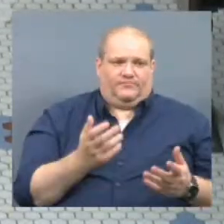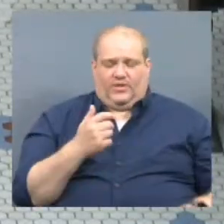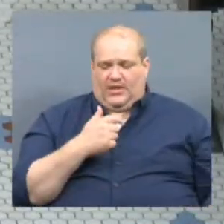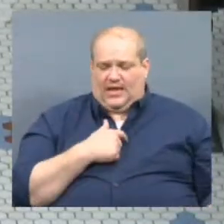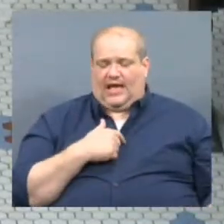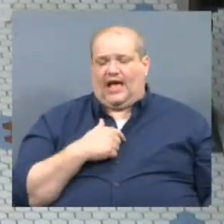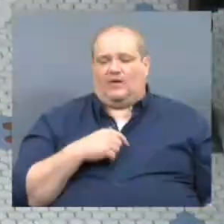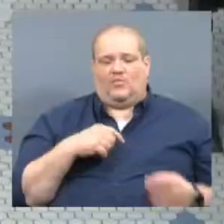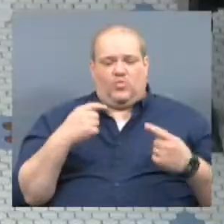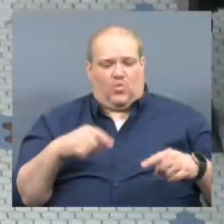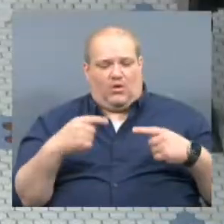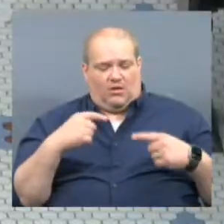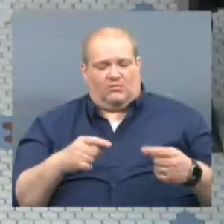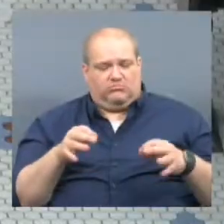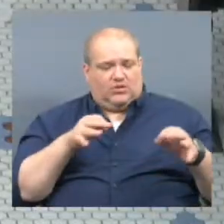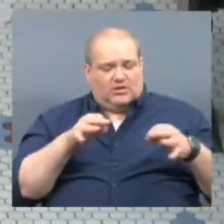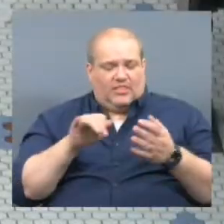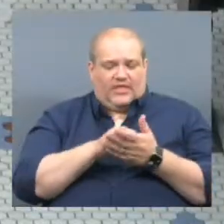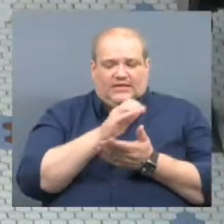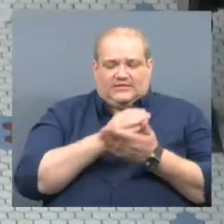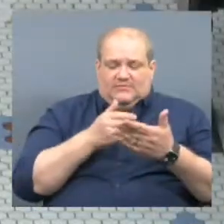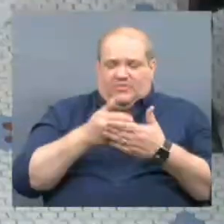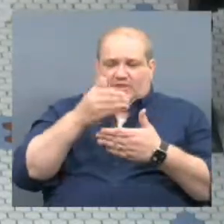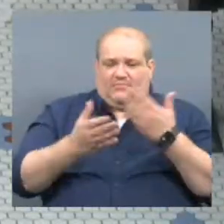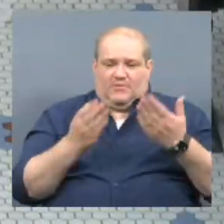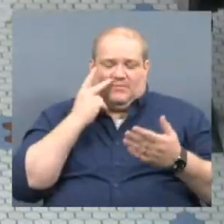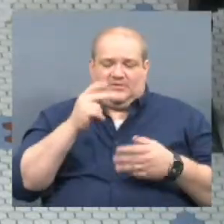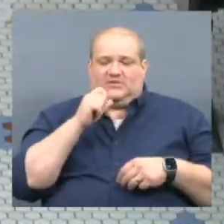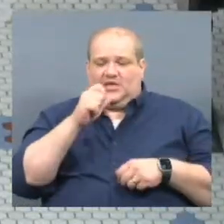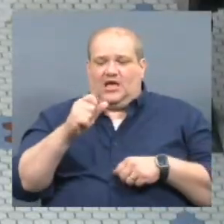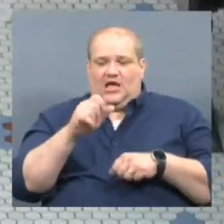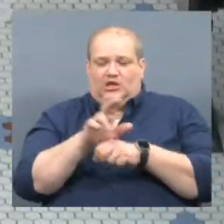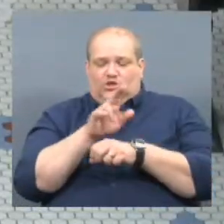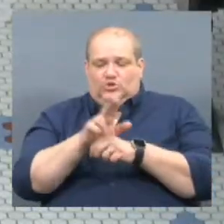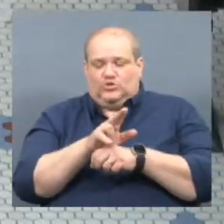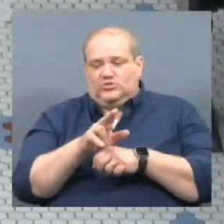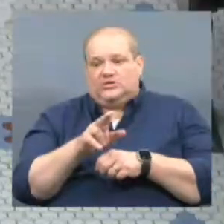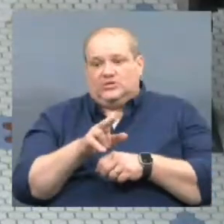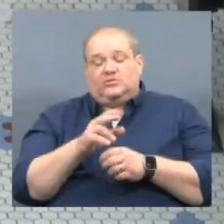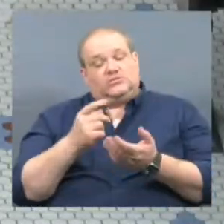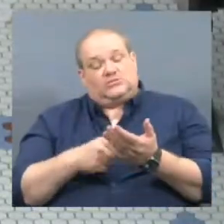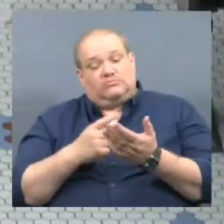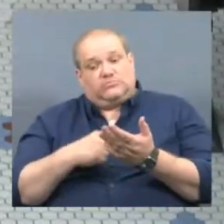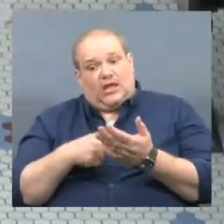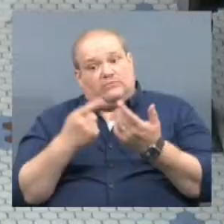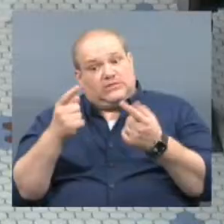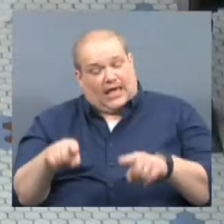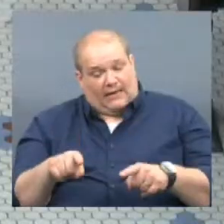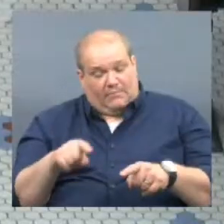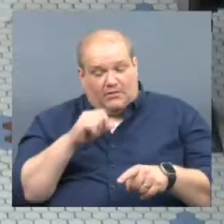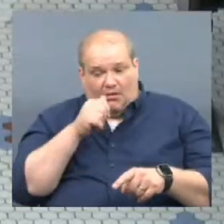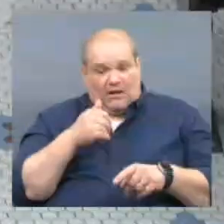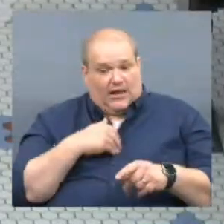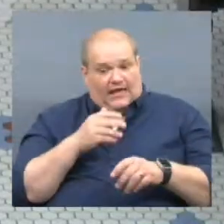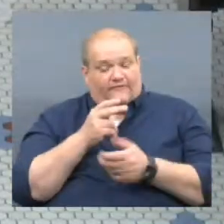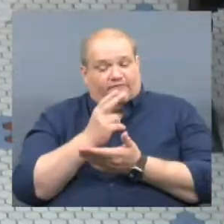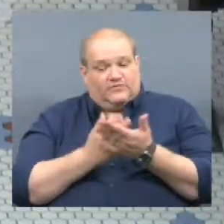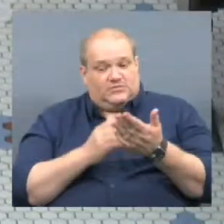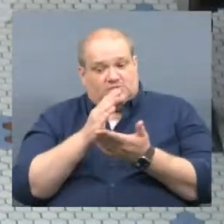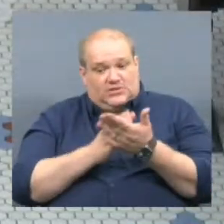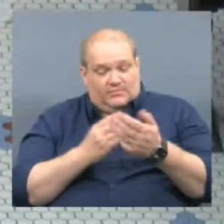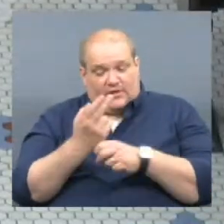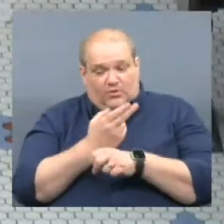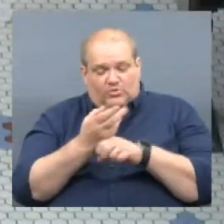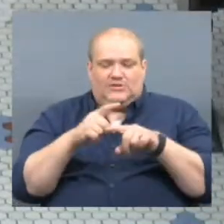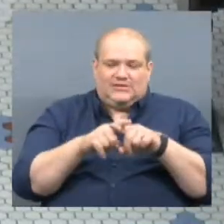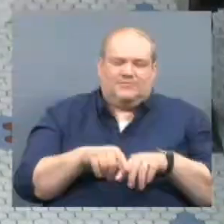I would argue that some of the times when some of the neighbors might see unused, I'm not saying that there's never a time that an event might have unused. It could also